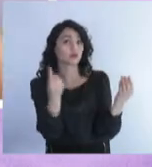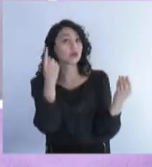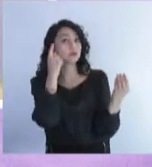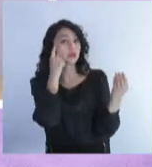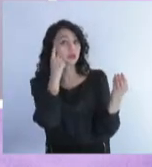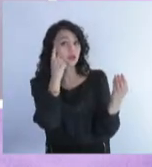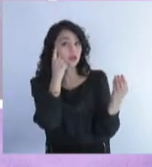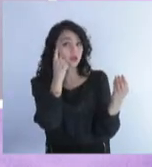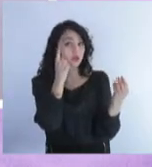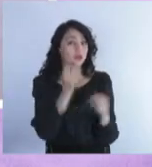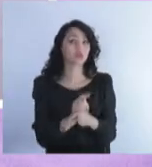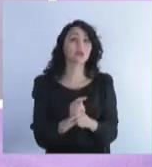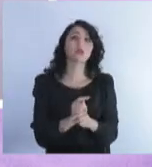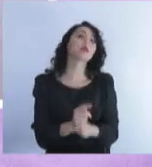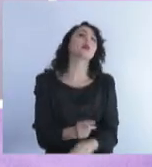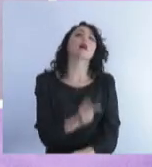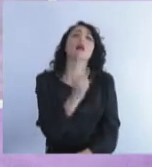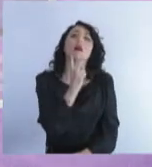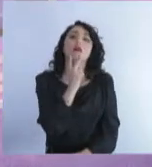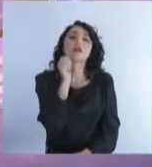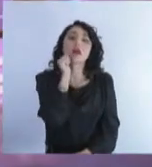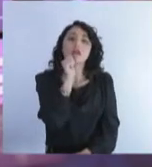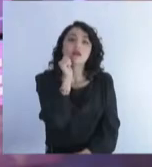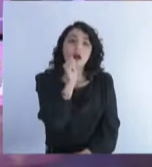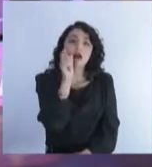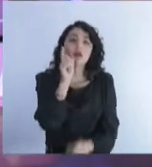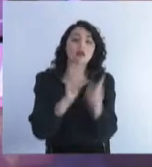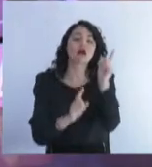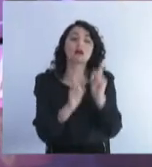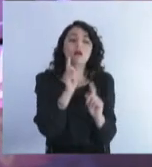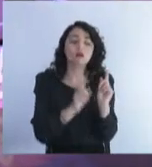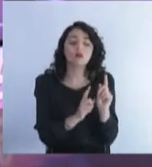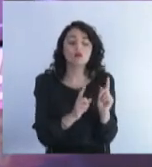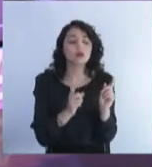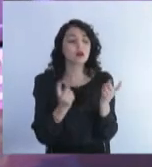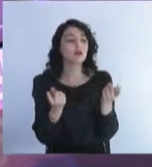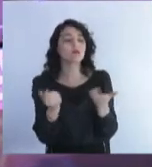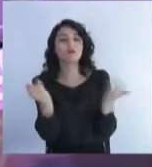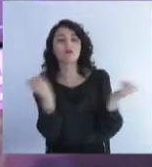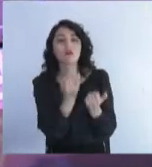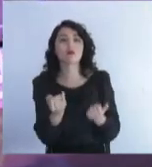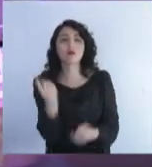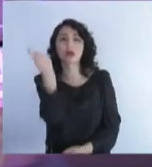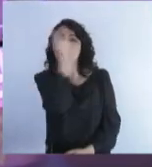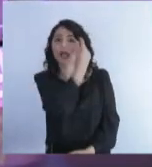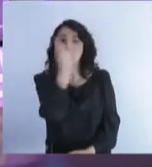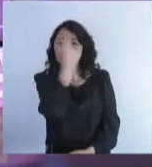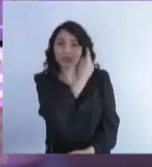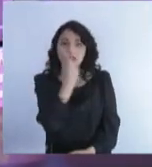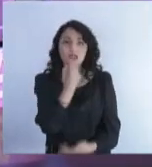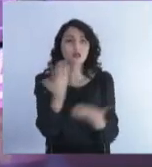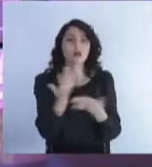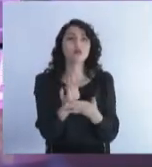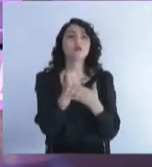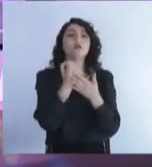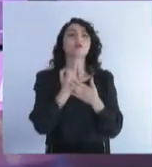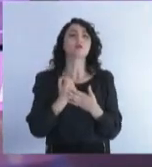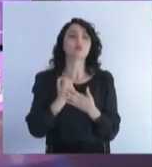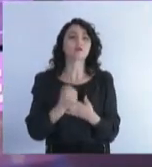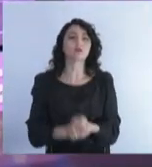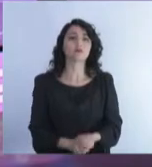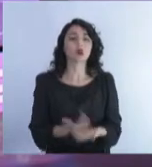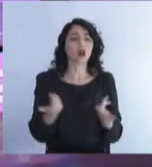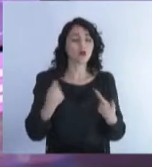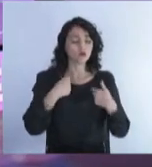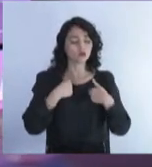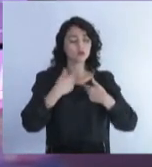to add to their daily routine some way to manage their stress, a self-management strategy that helps